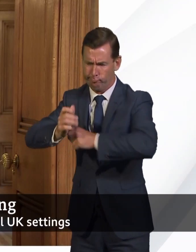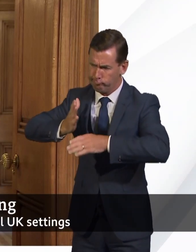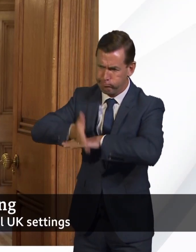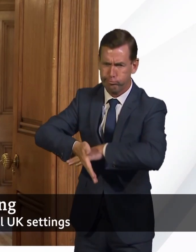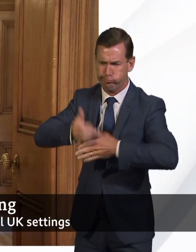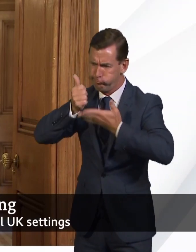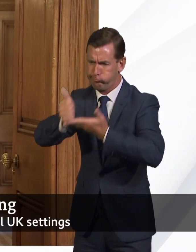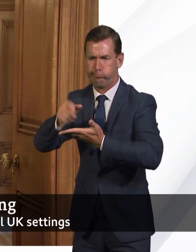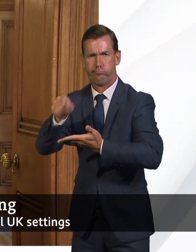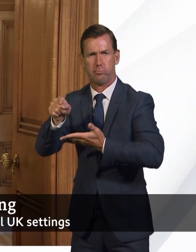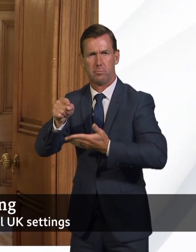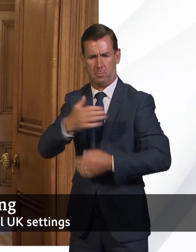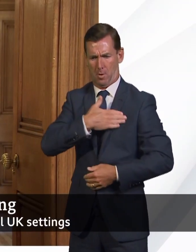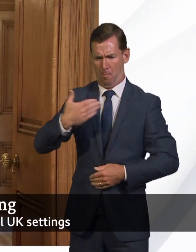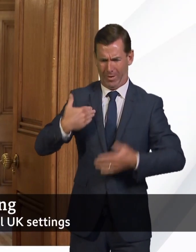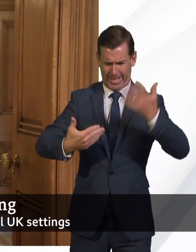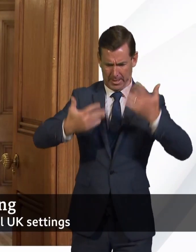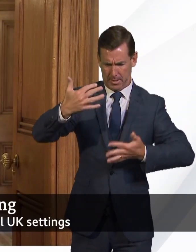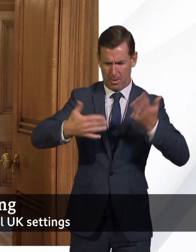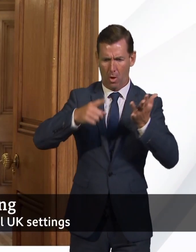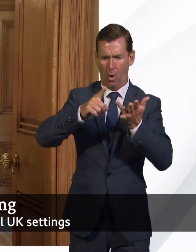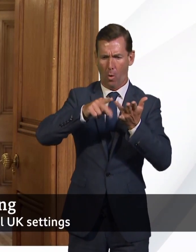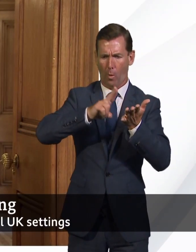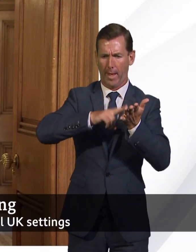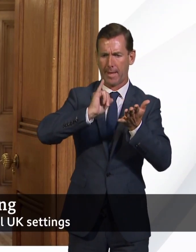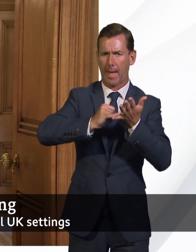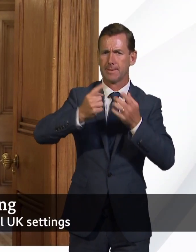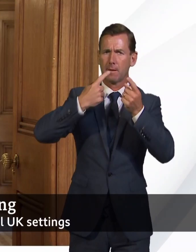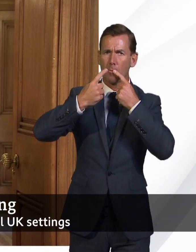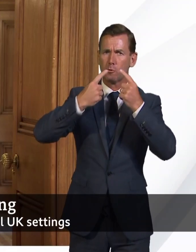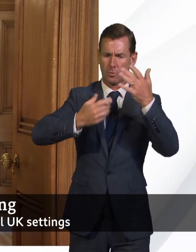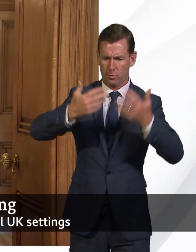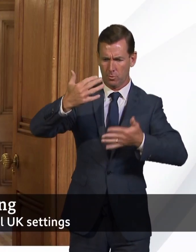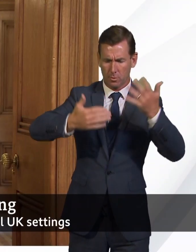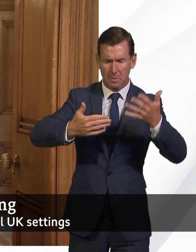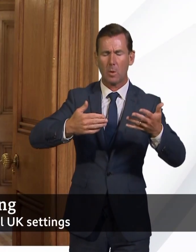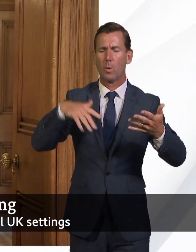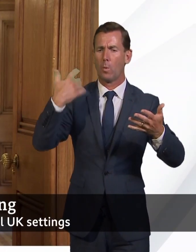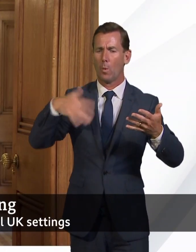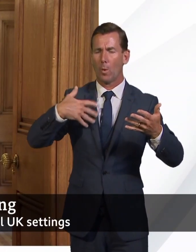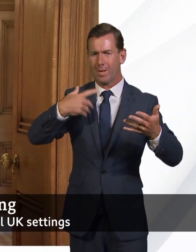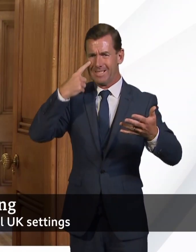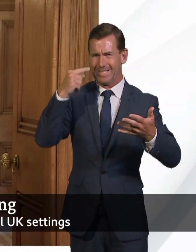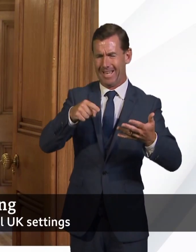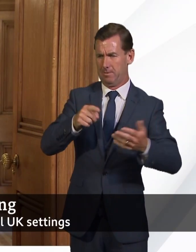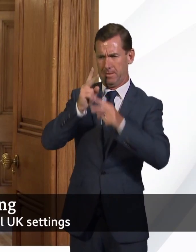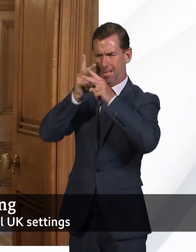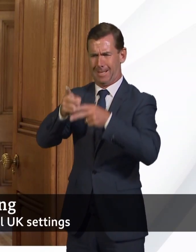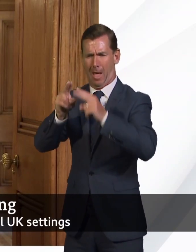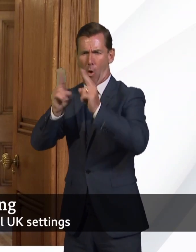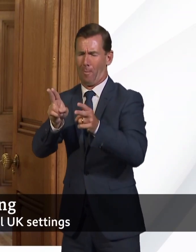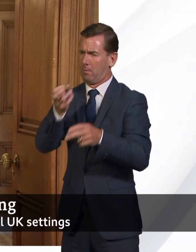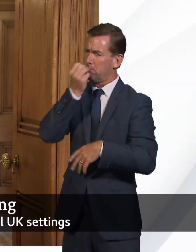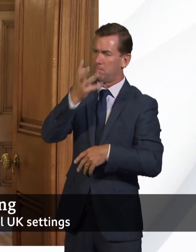the ONS once again reminds us that care homes do so much to look after our most vulnerable people in their